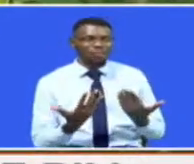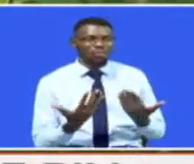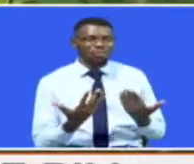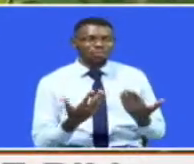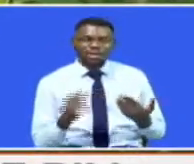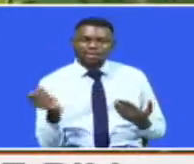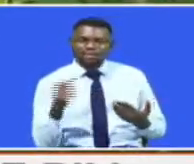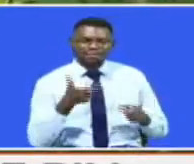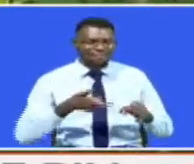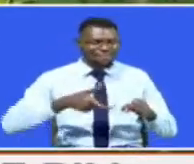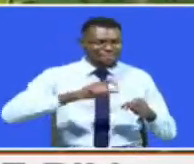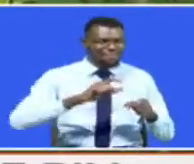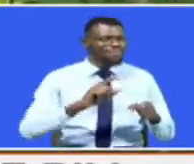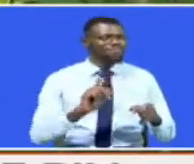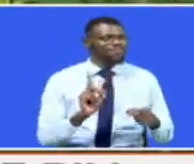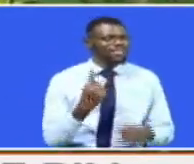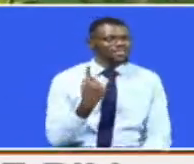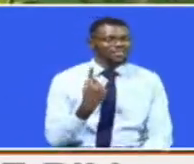to salaries